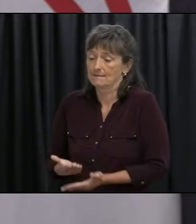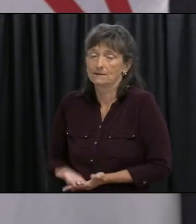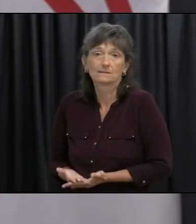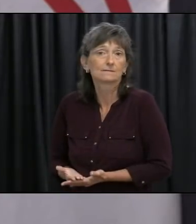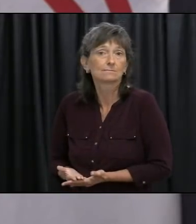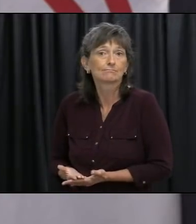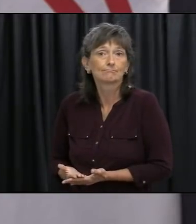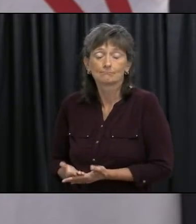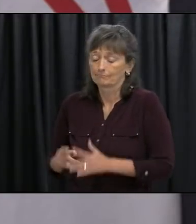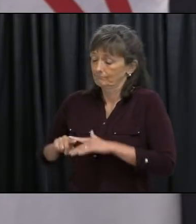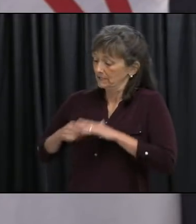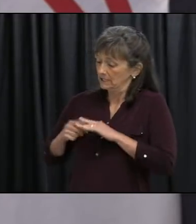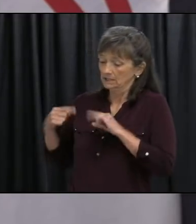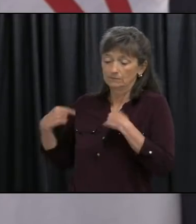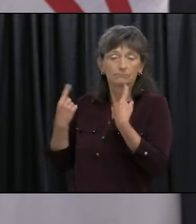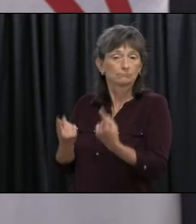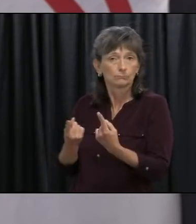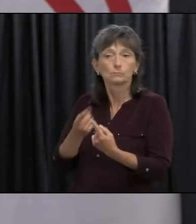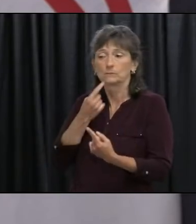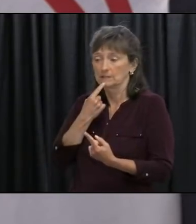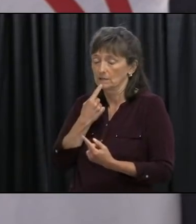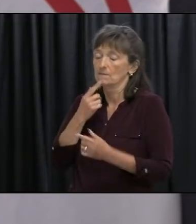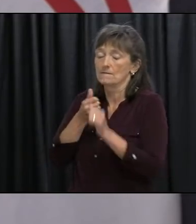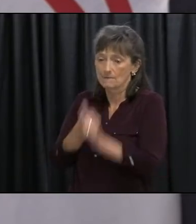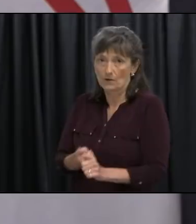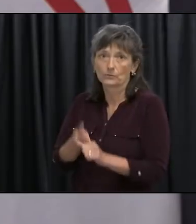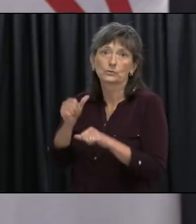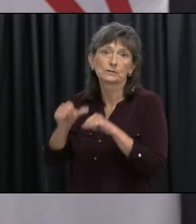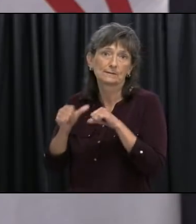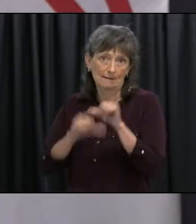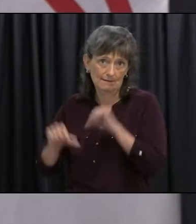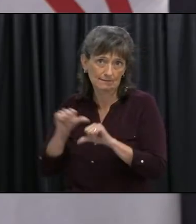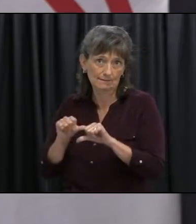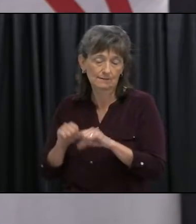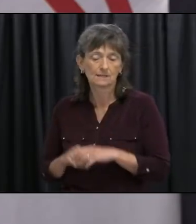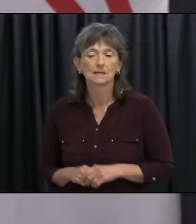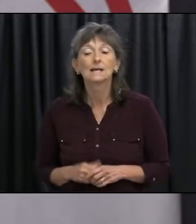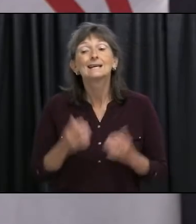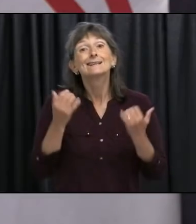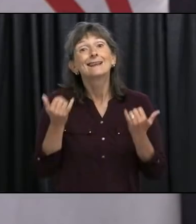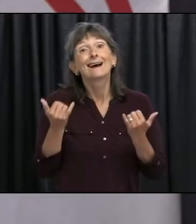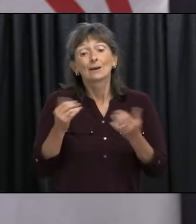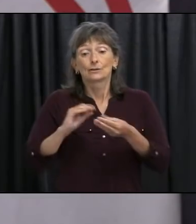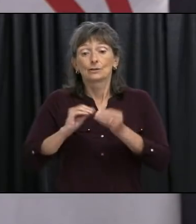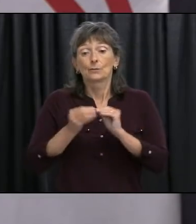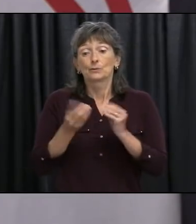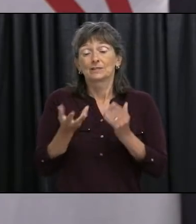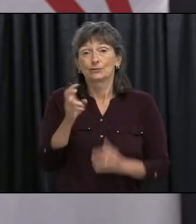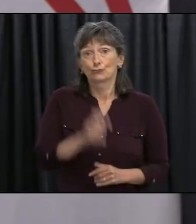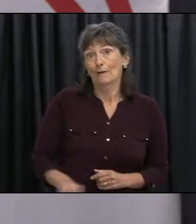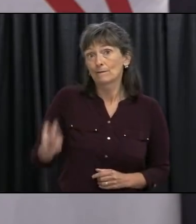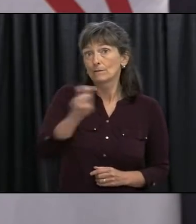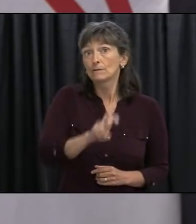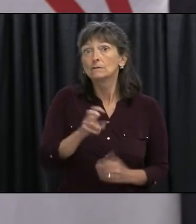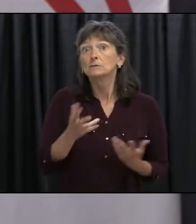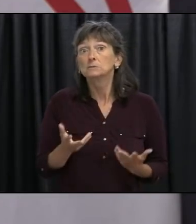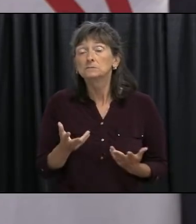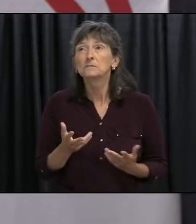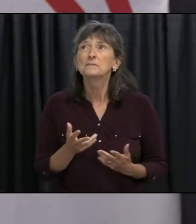commitment to from day one. So if we look at the latest travel numbers that we have for Newfoundland and Labrador, it shows just